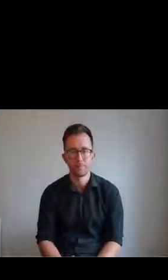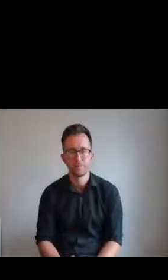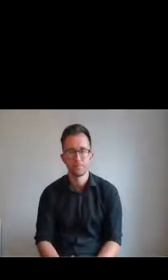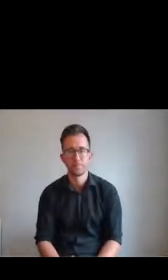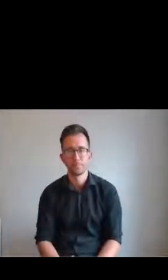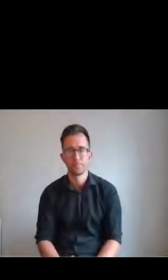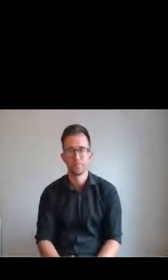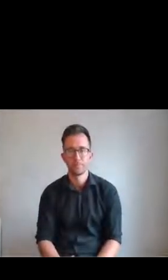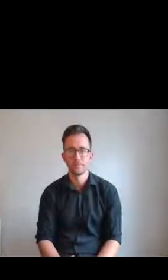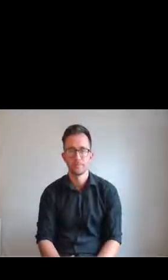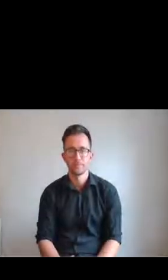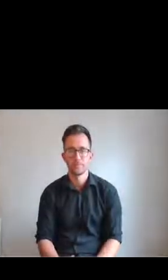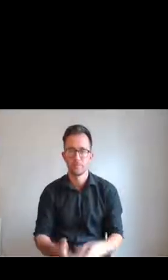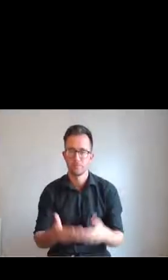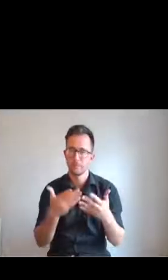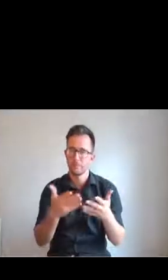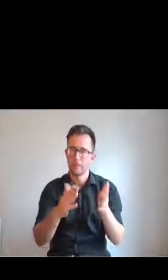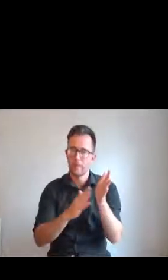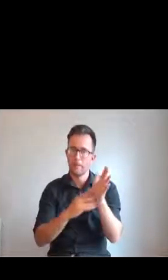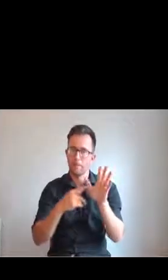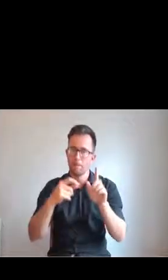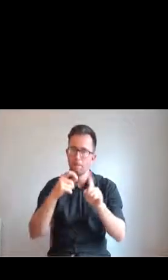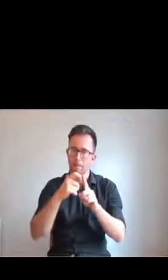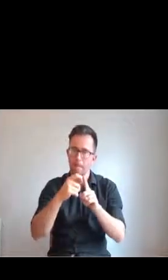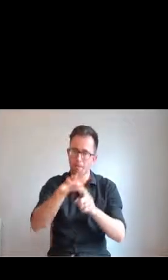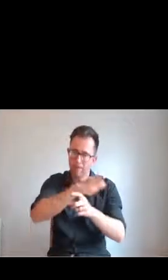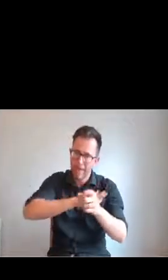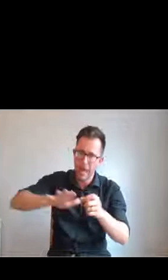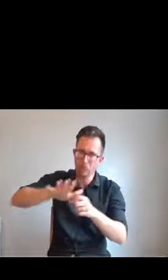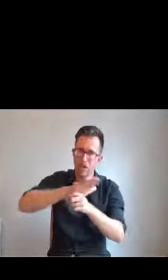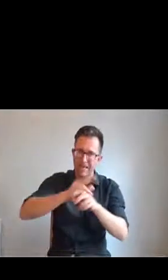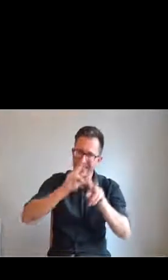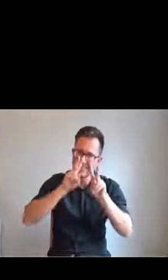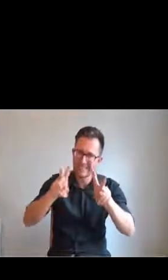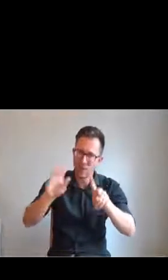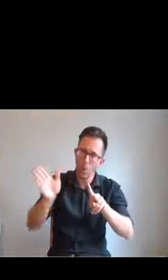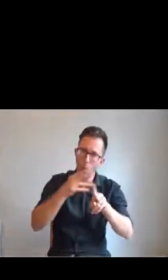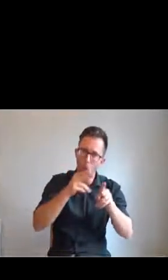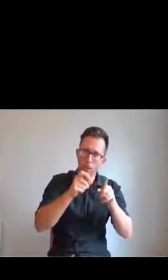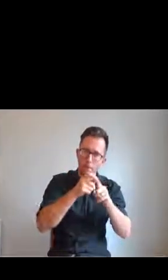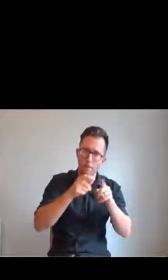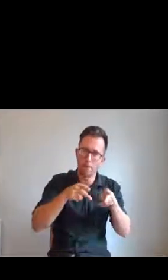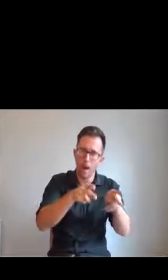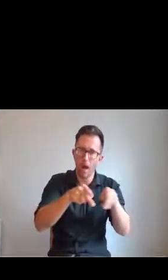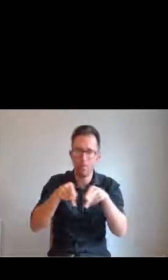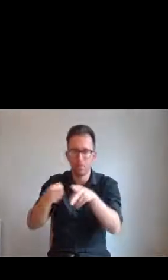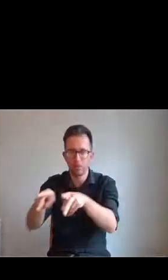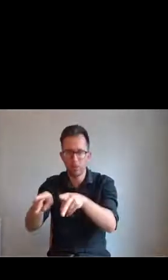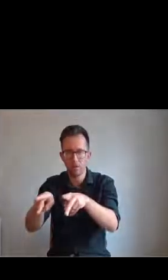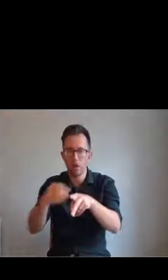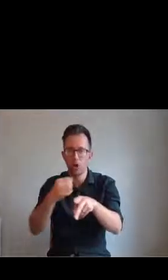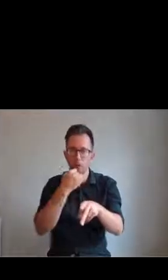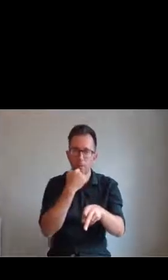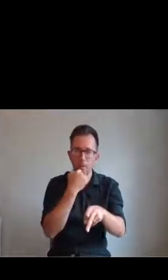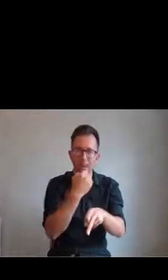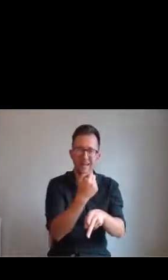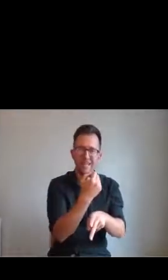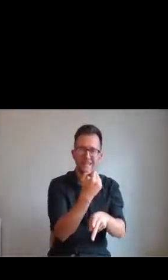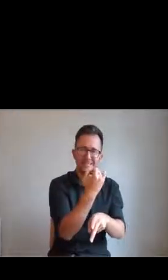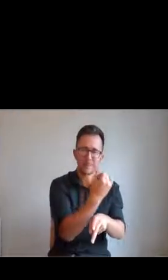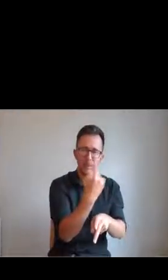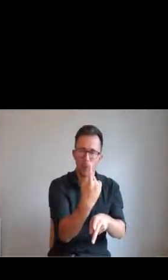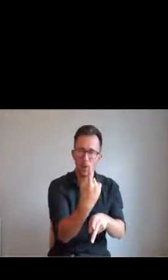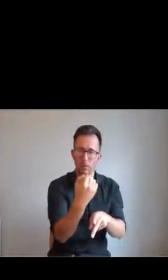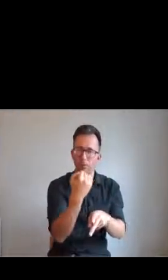So taking a closer look at the paths in this area, we've marked the refinements to footpaths 61 and 200 in purple on